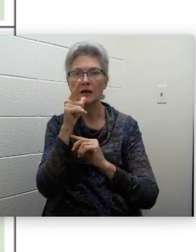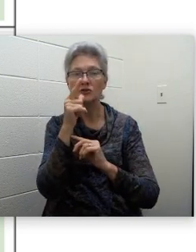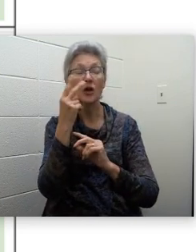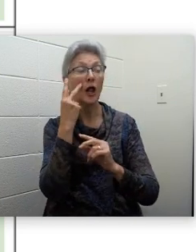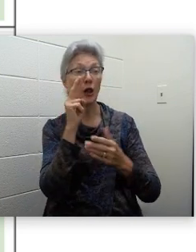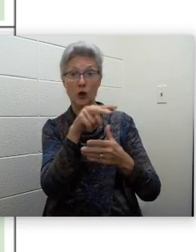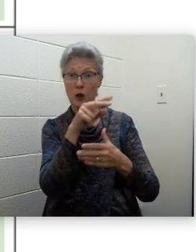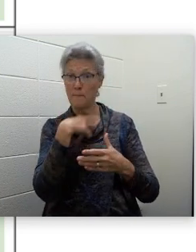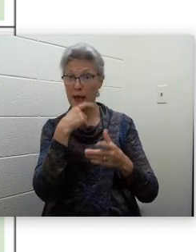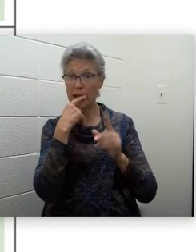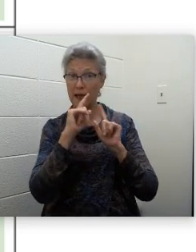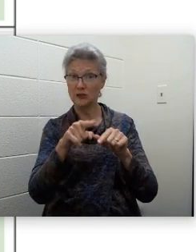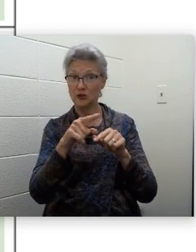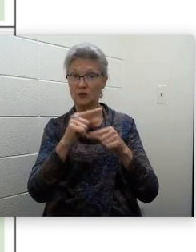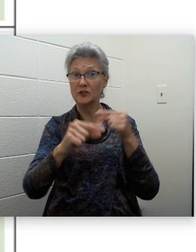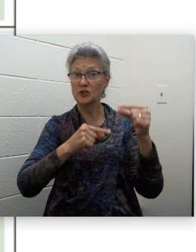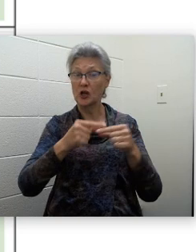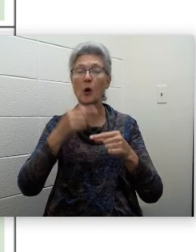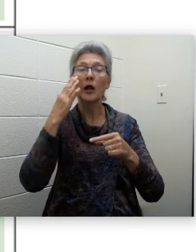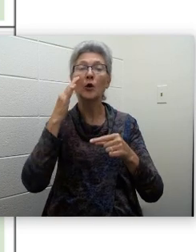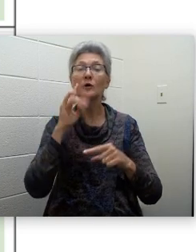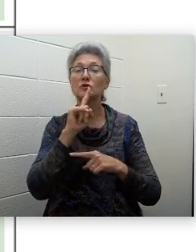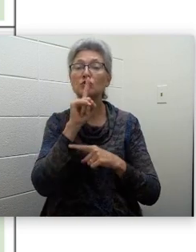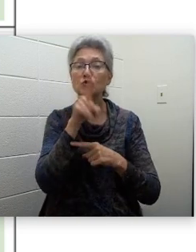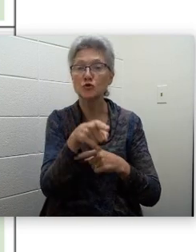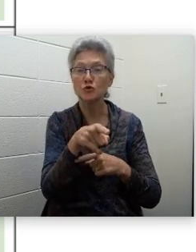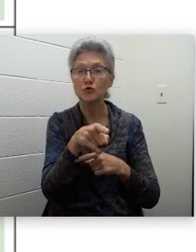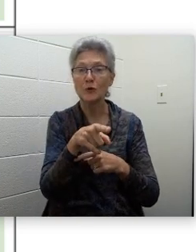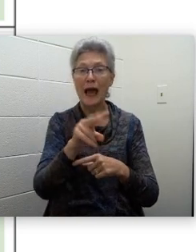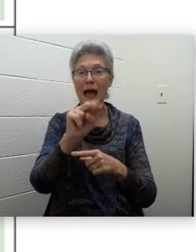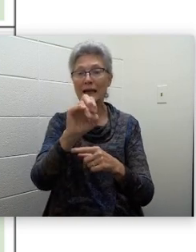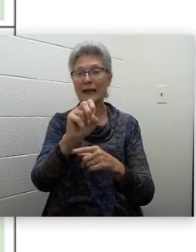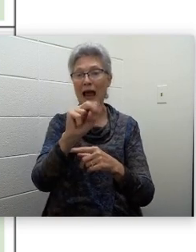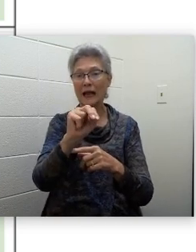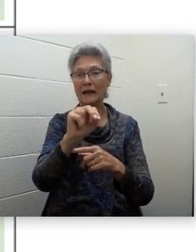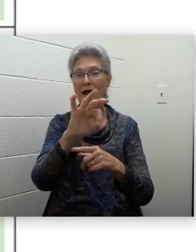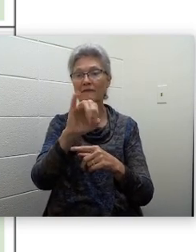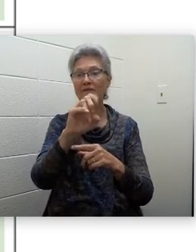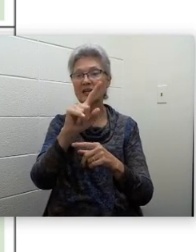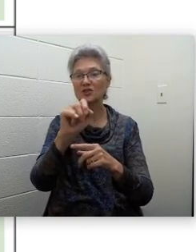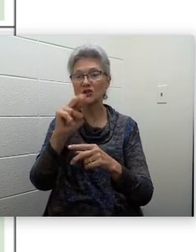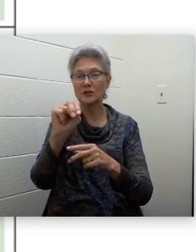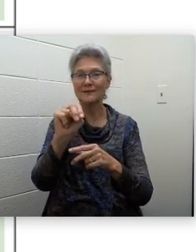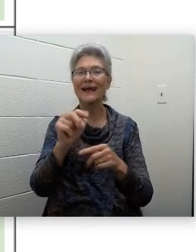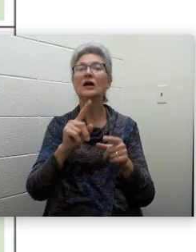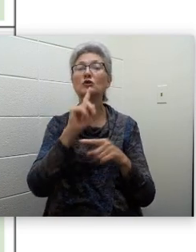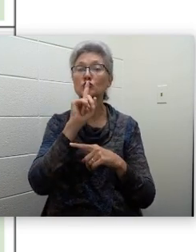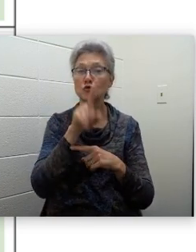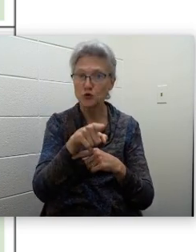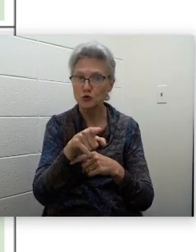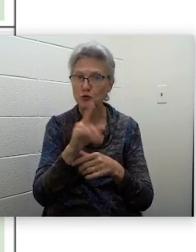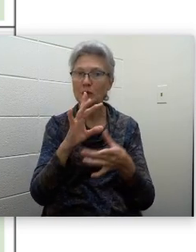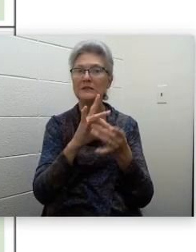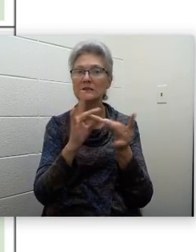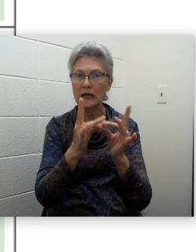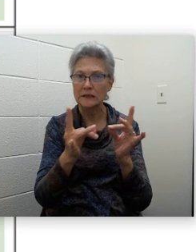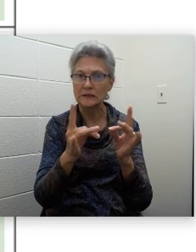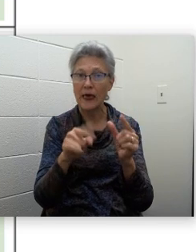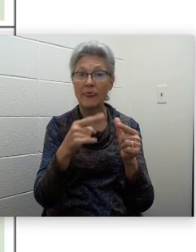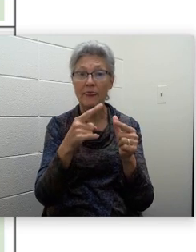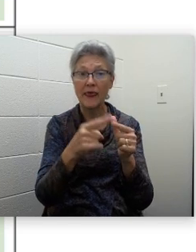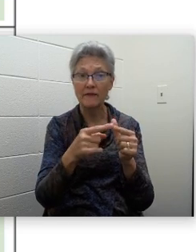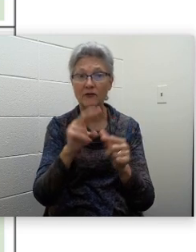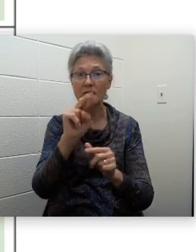the genre, I knew that it was a non-fiction text, so I wrote that in the first box for genre. Then